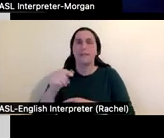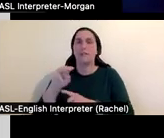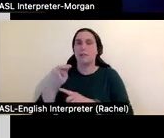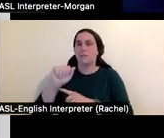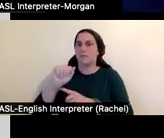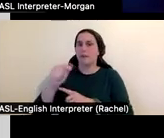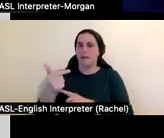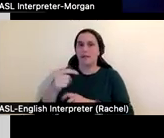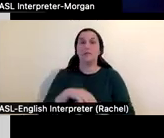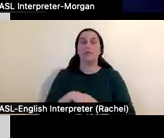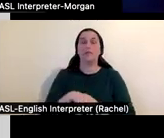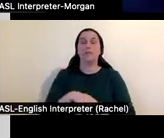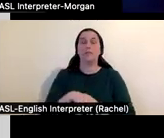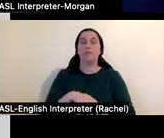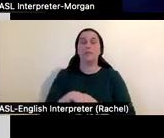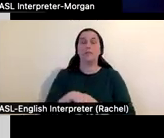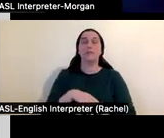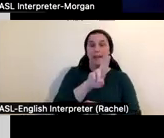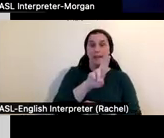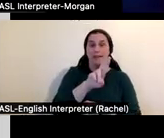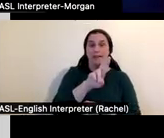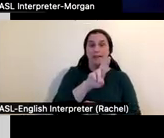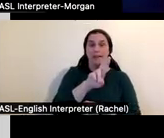he likes. Mag.